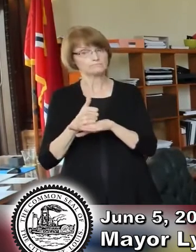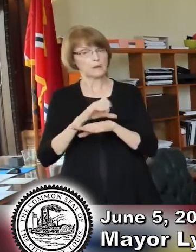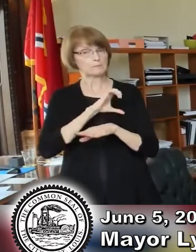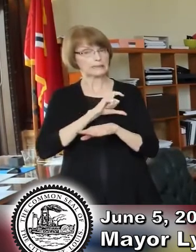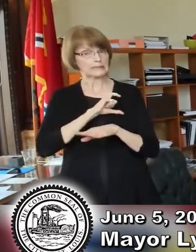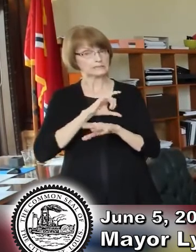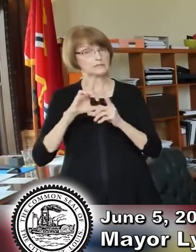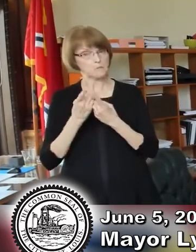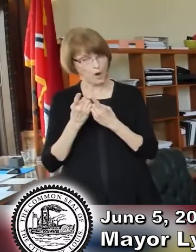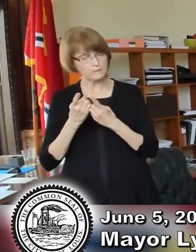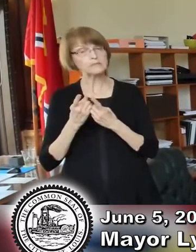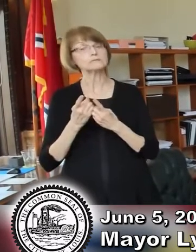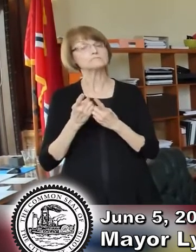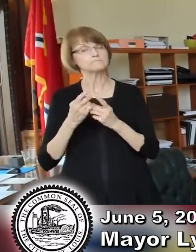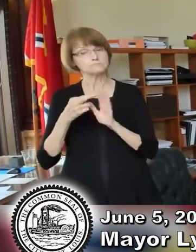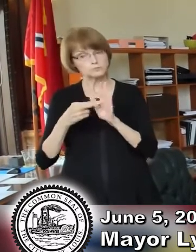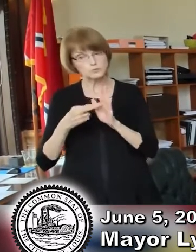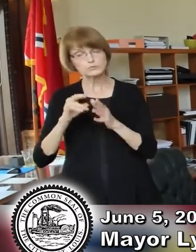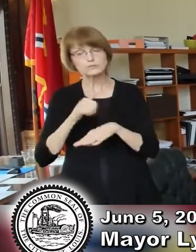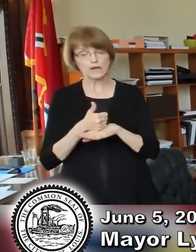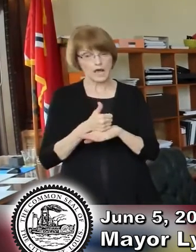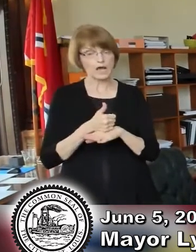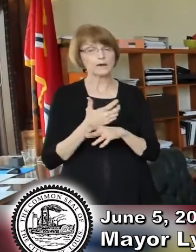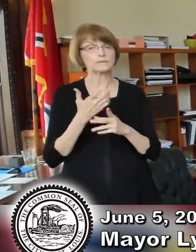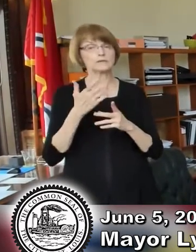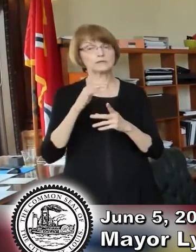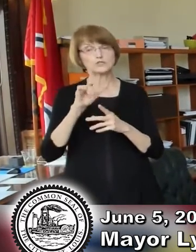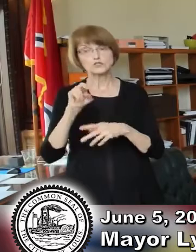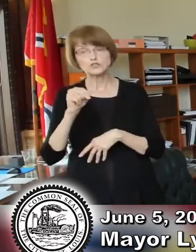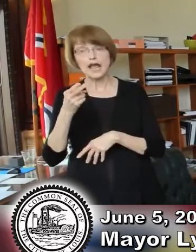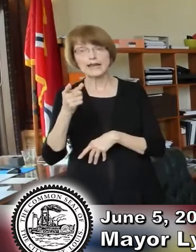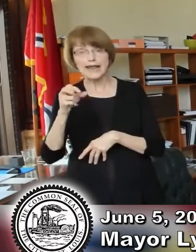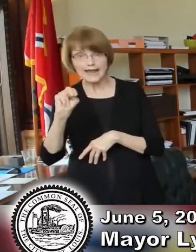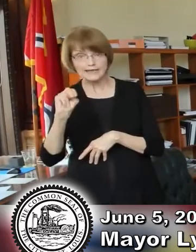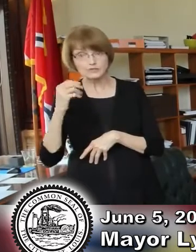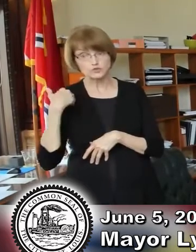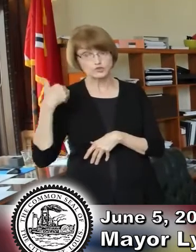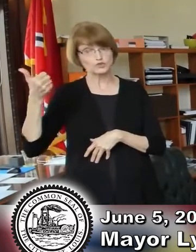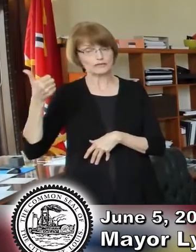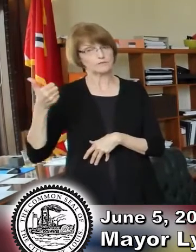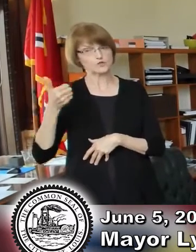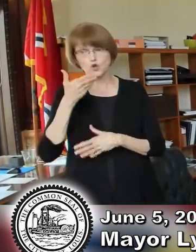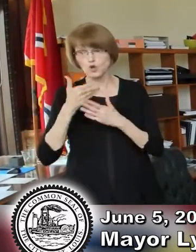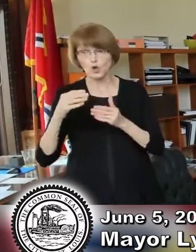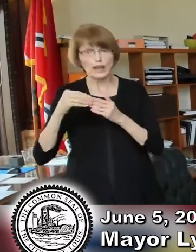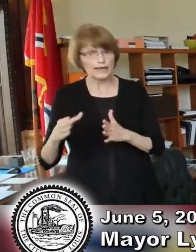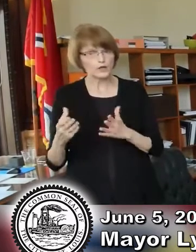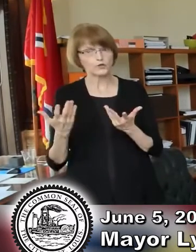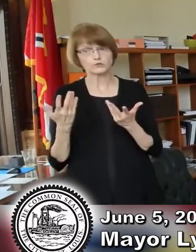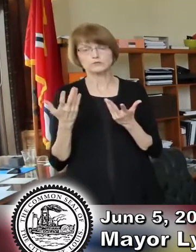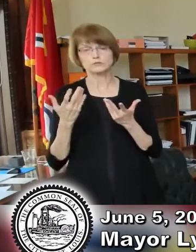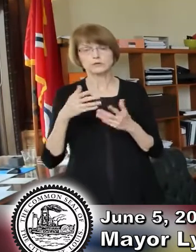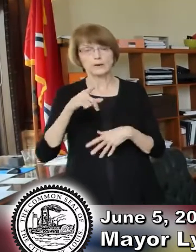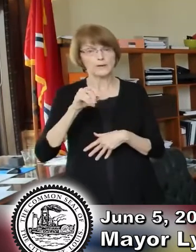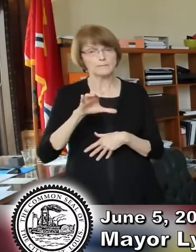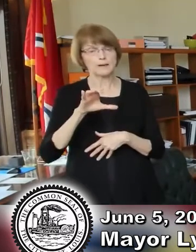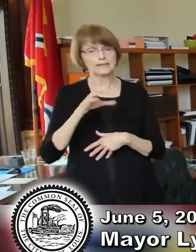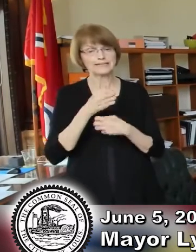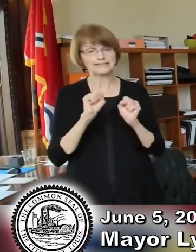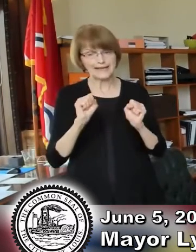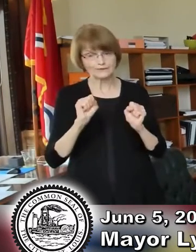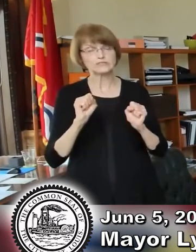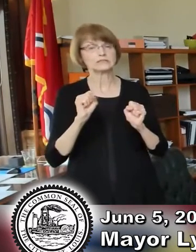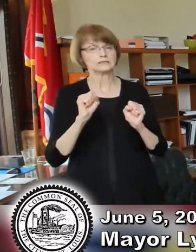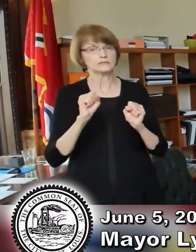and we have excellent leadership in our police department in John Hayden, Chief John Hayden. and Public Safety Director Judge